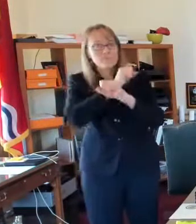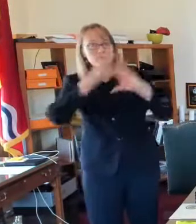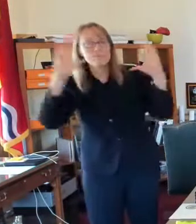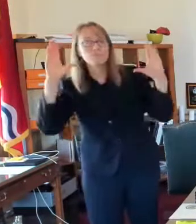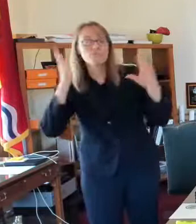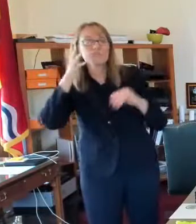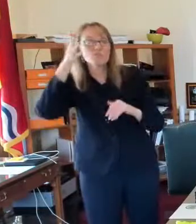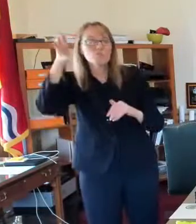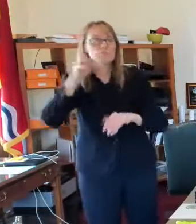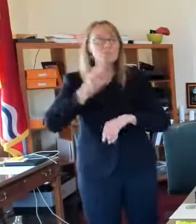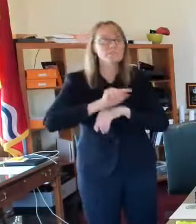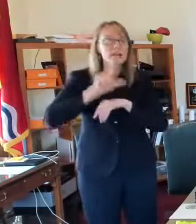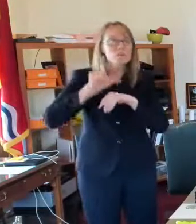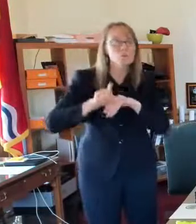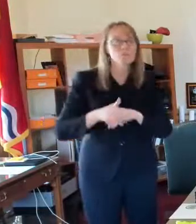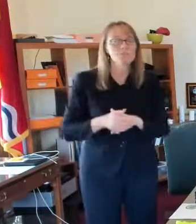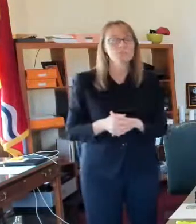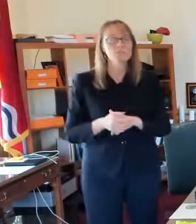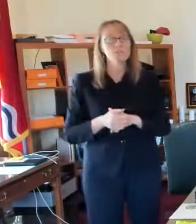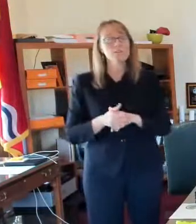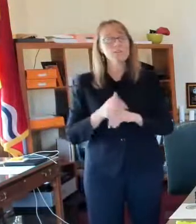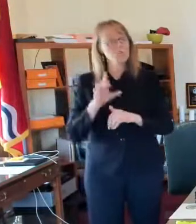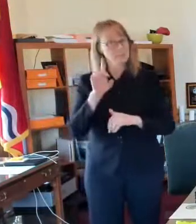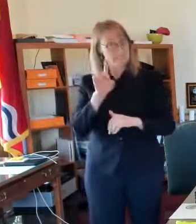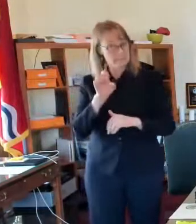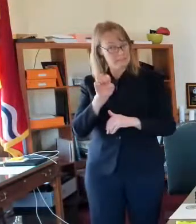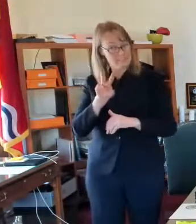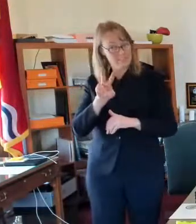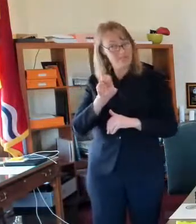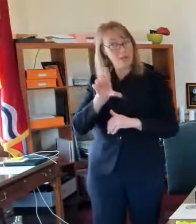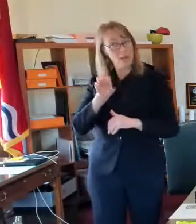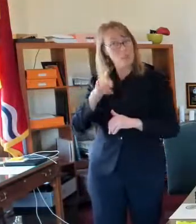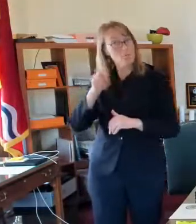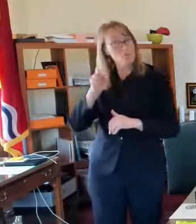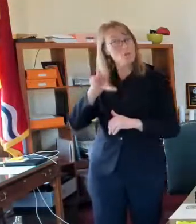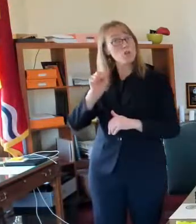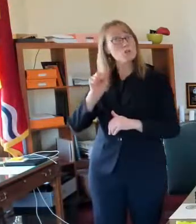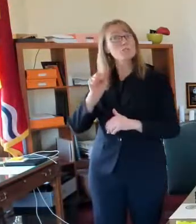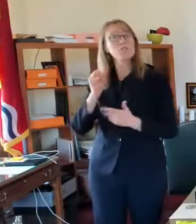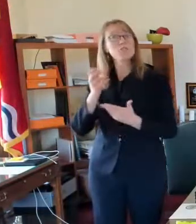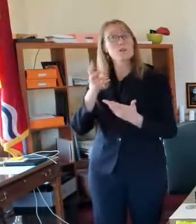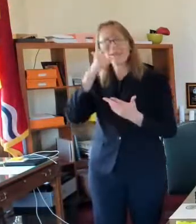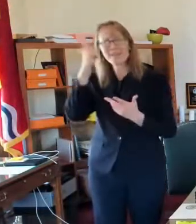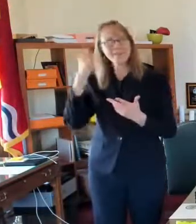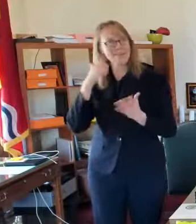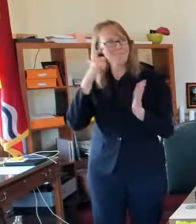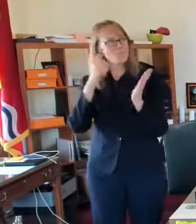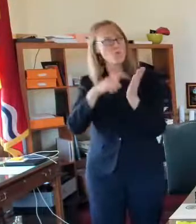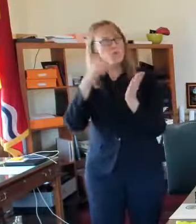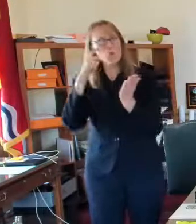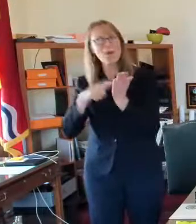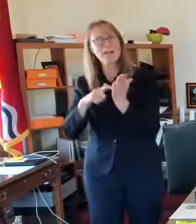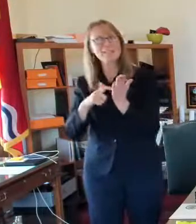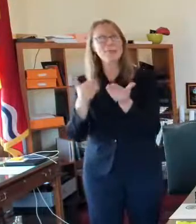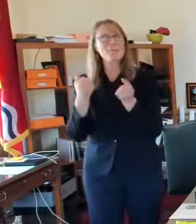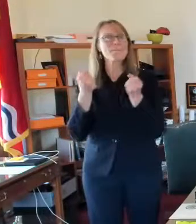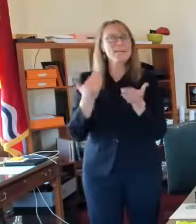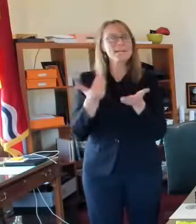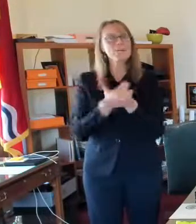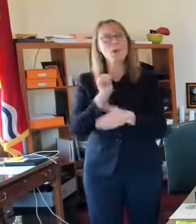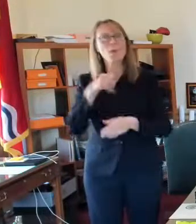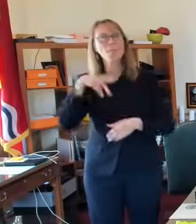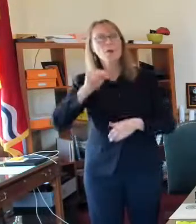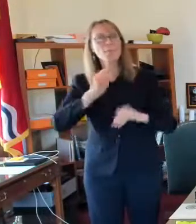new large apartment buildings being built these last couple of years. So that's interesting. A lot of new